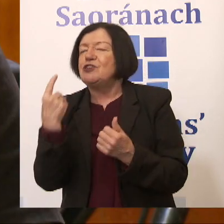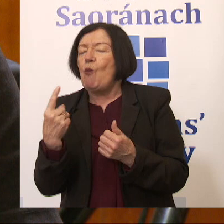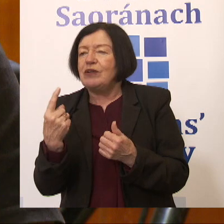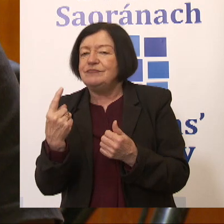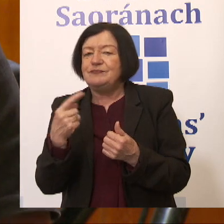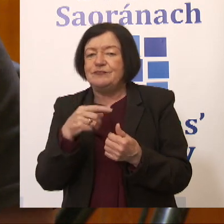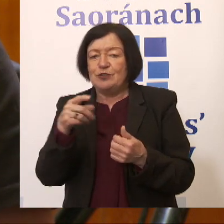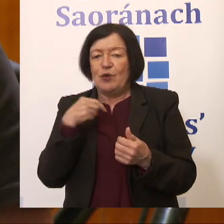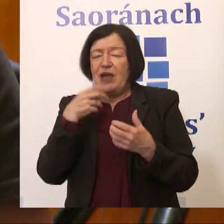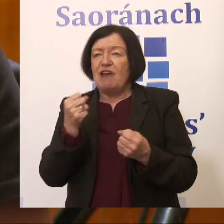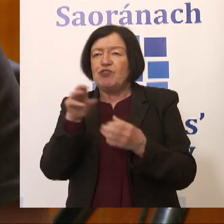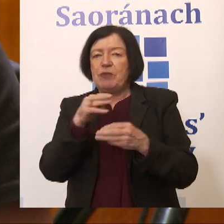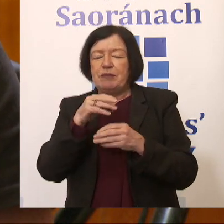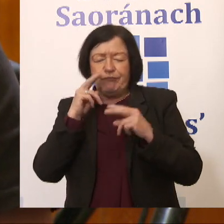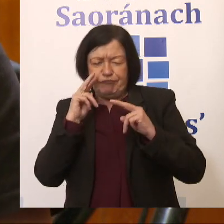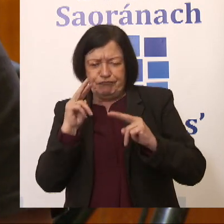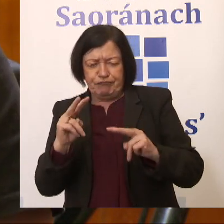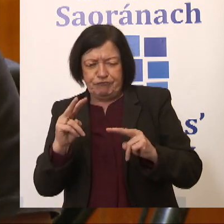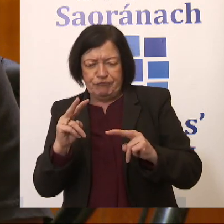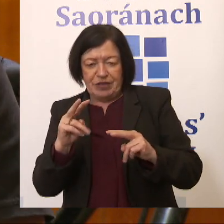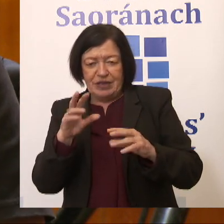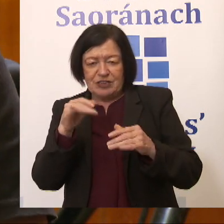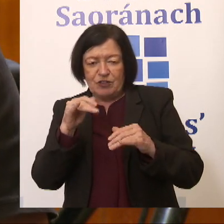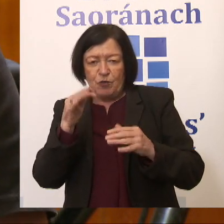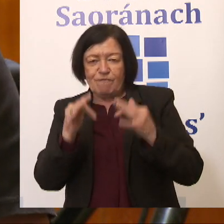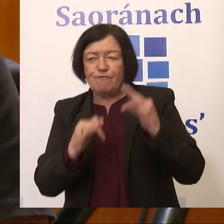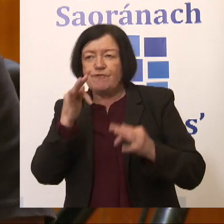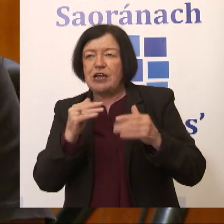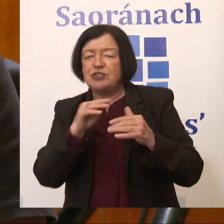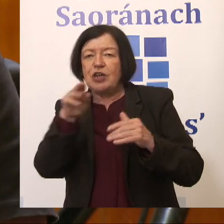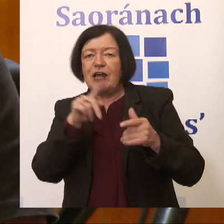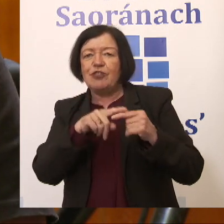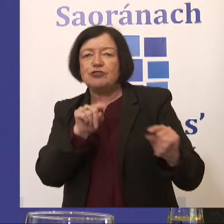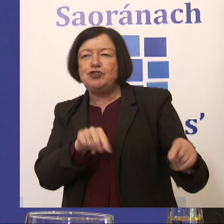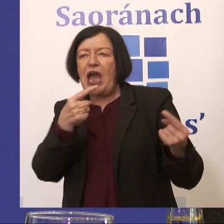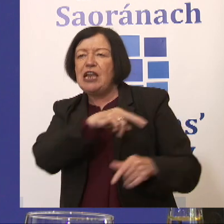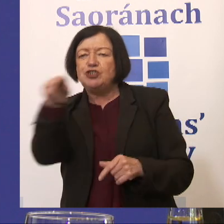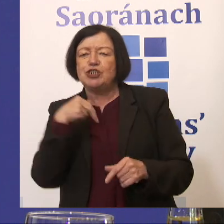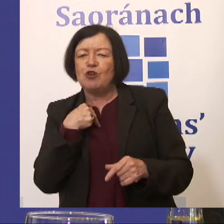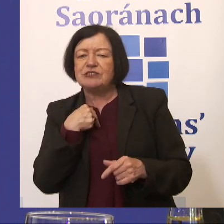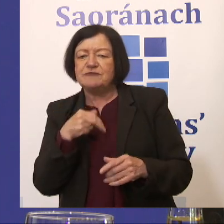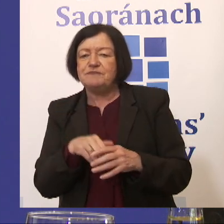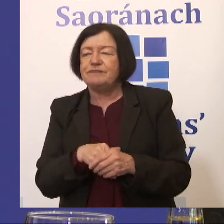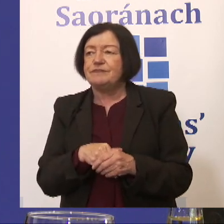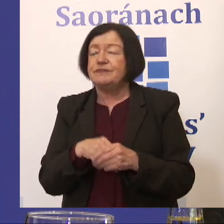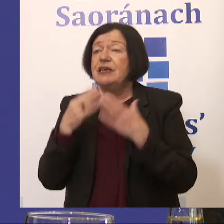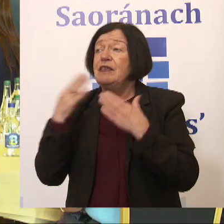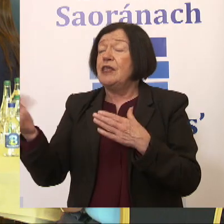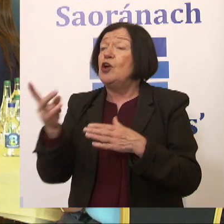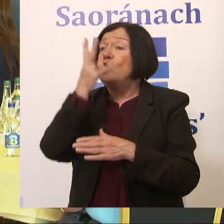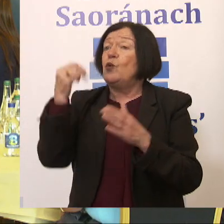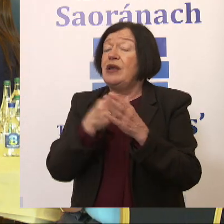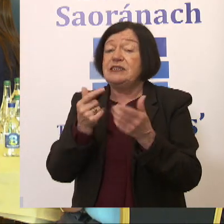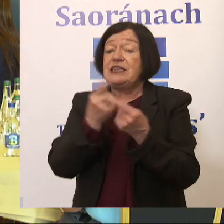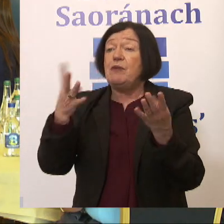you know, we get people looking at something completely afresh and challenging us, and then we've got to work through that. Thank you. Question,